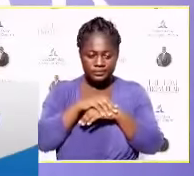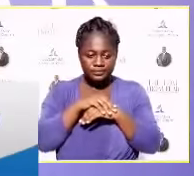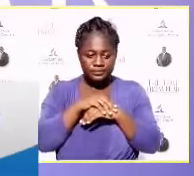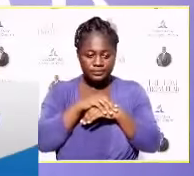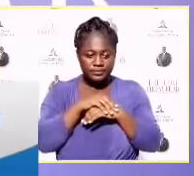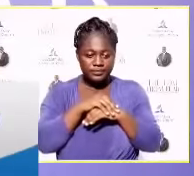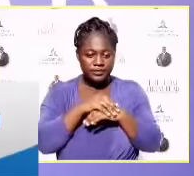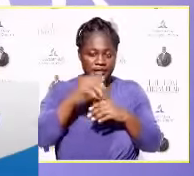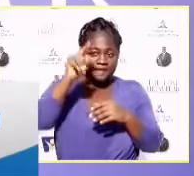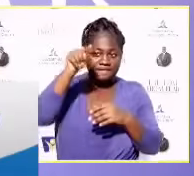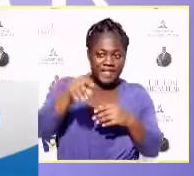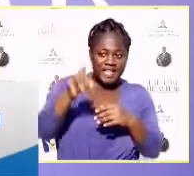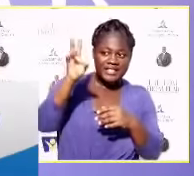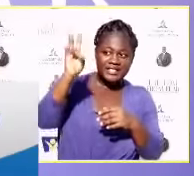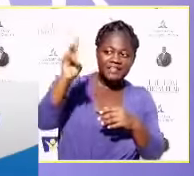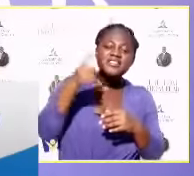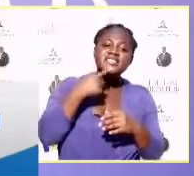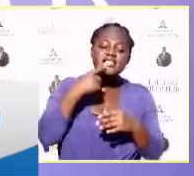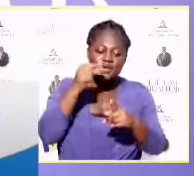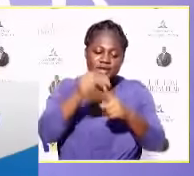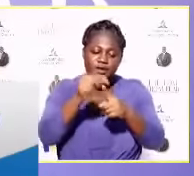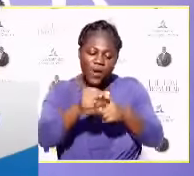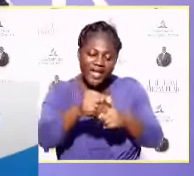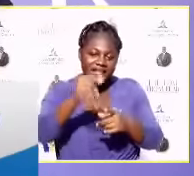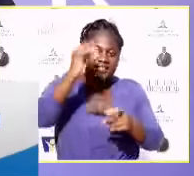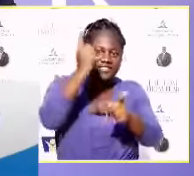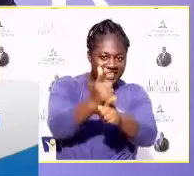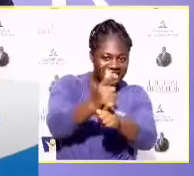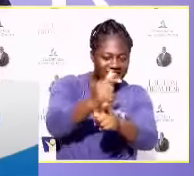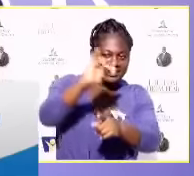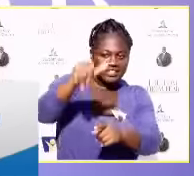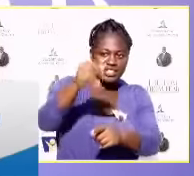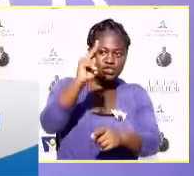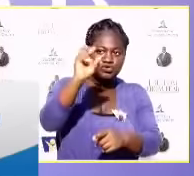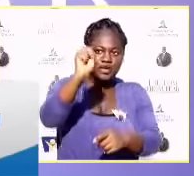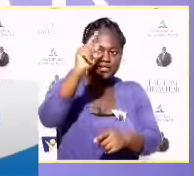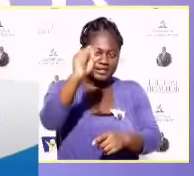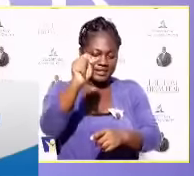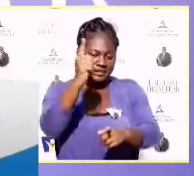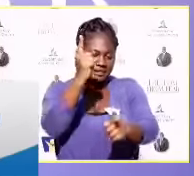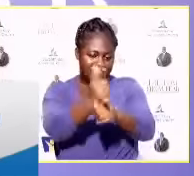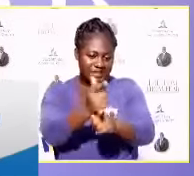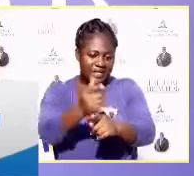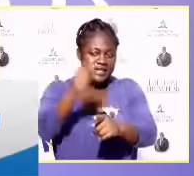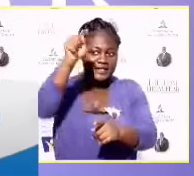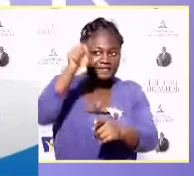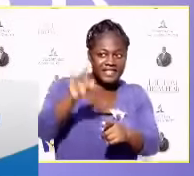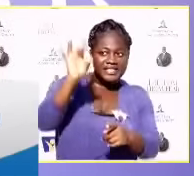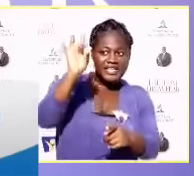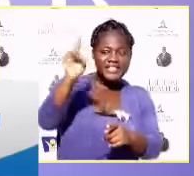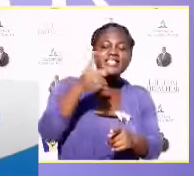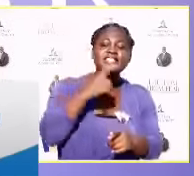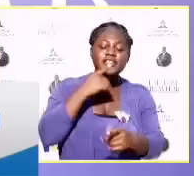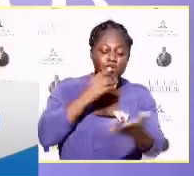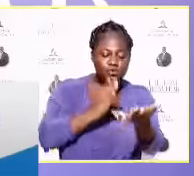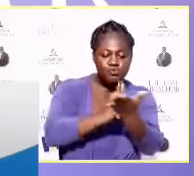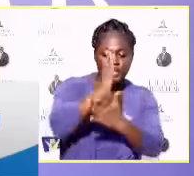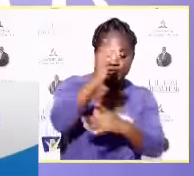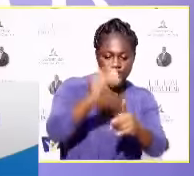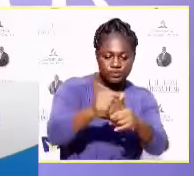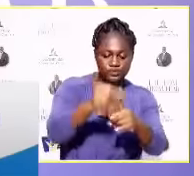in verse 7 he's called just. In verse 8 he's called righteous.